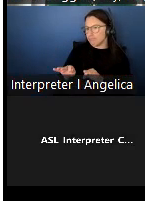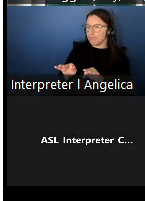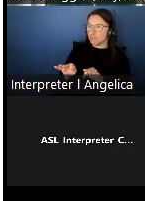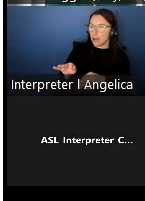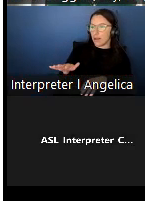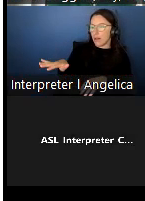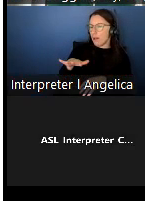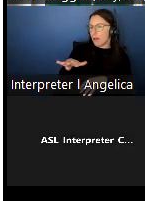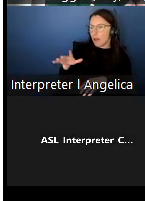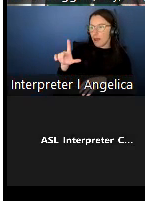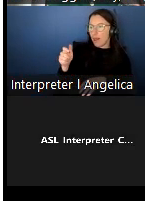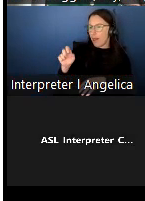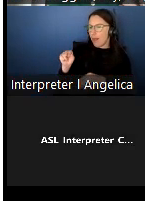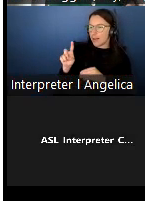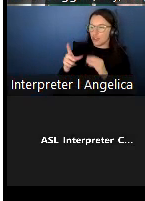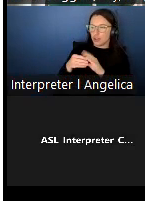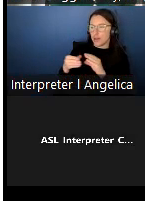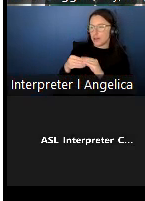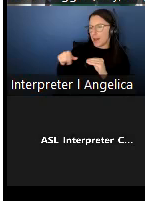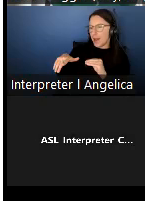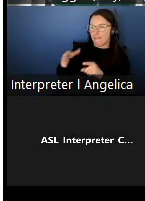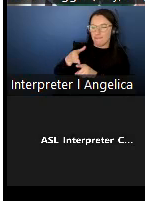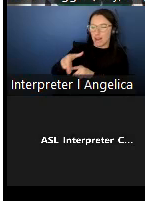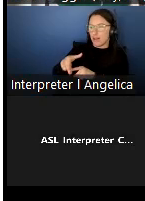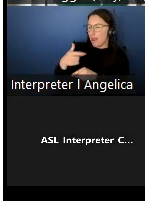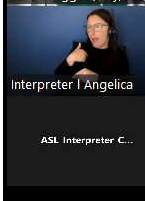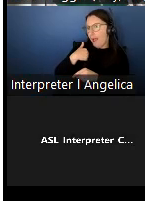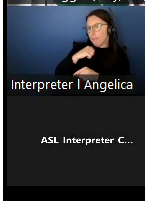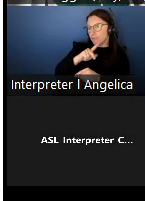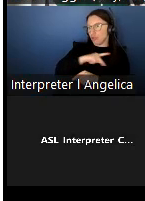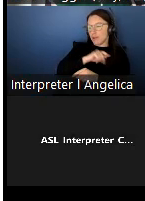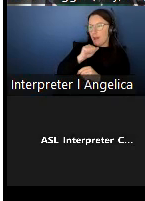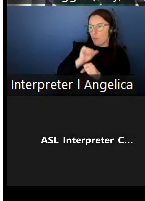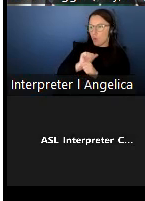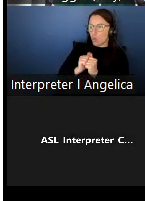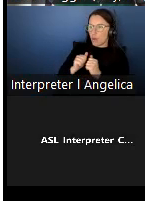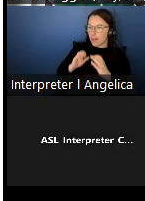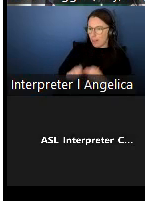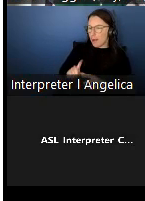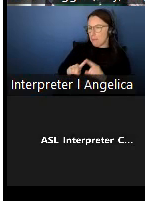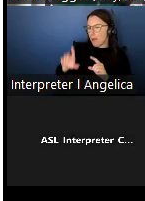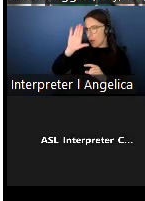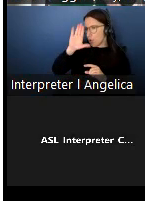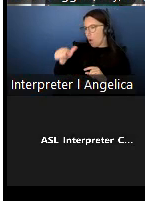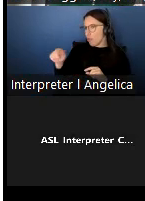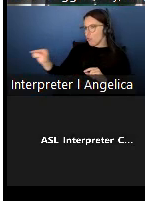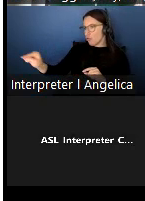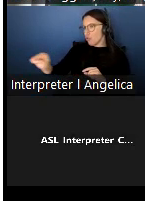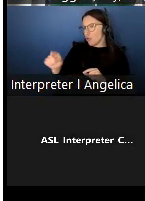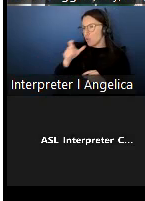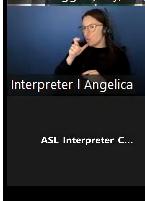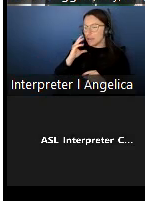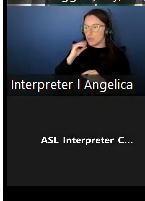field. So I did not work with this client, but I knew advocates that did. She came into shelter. She